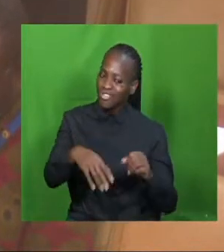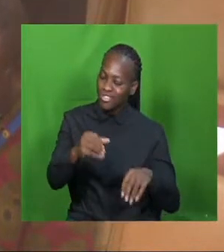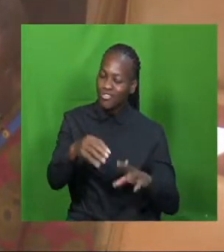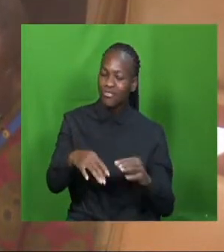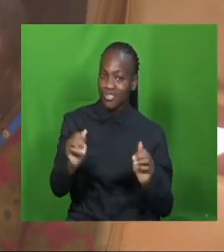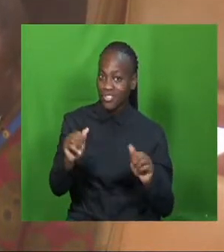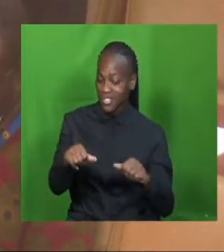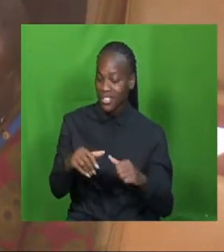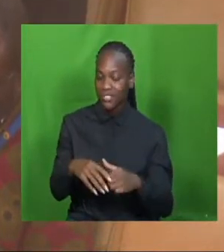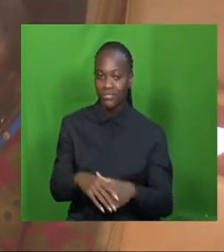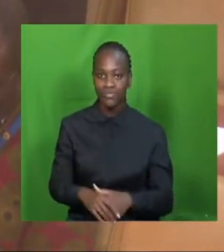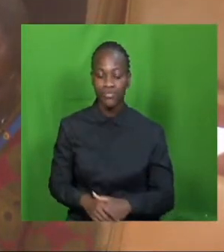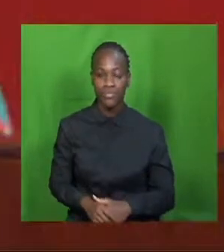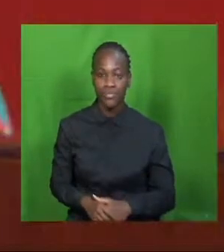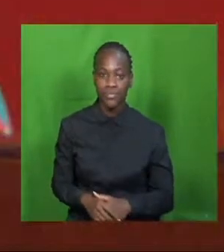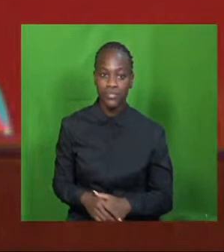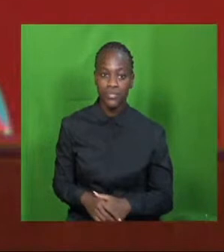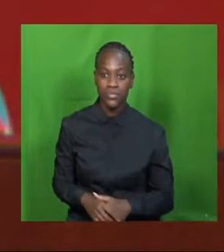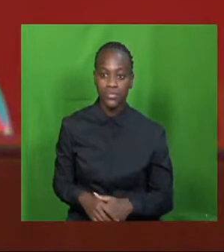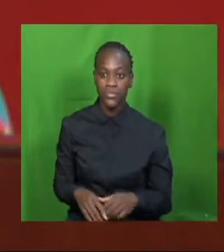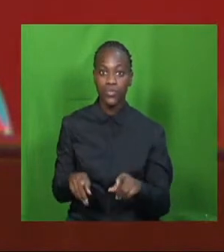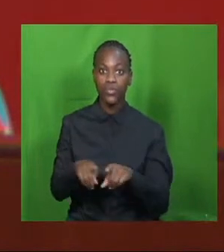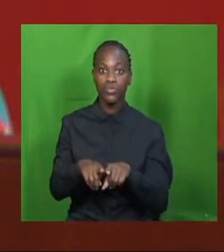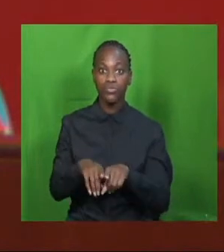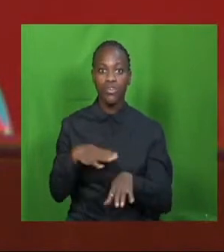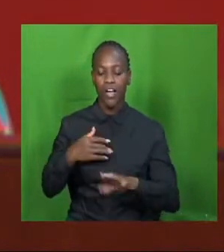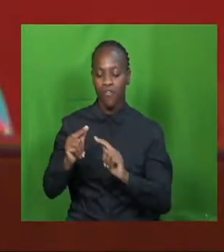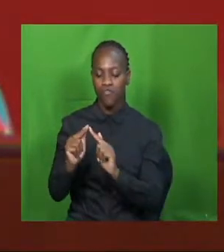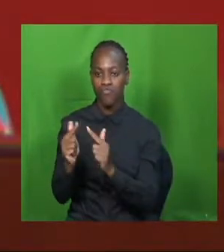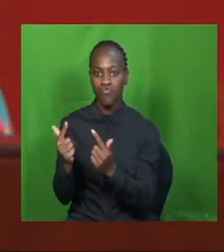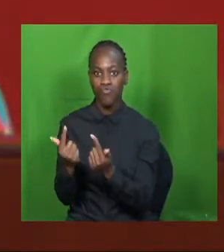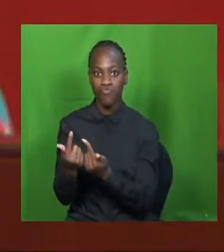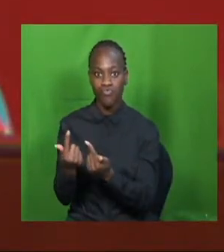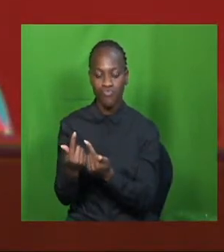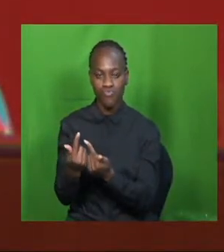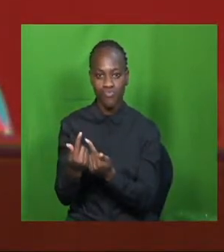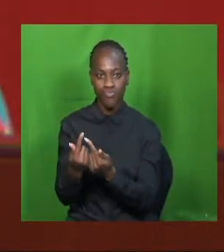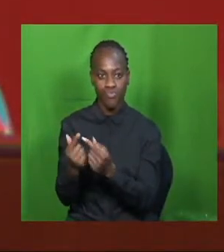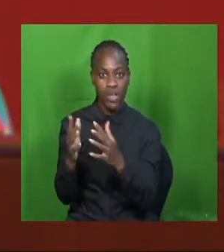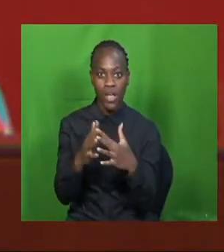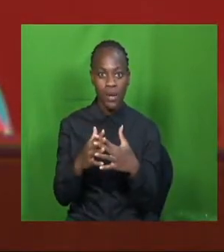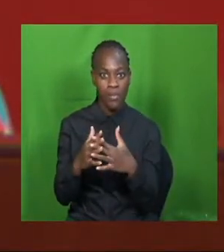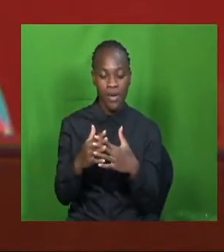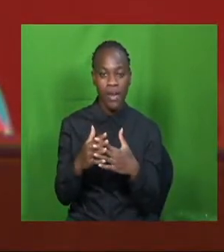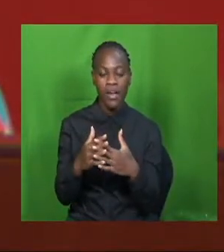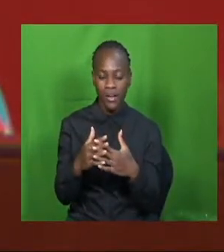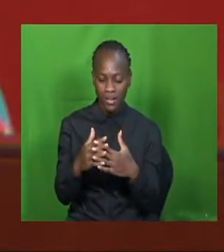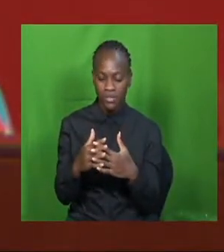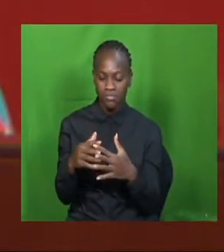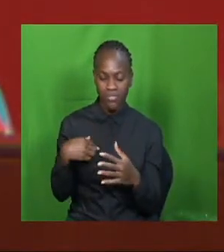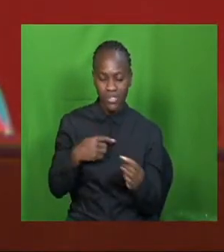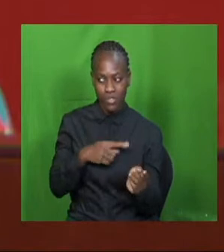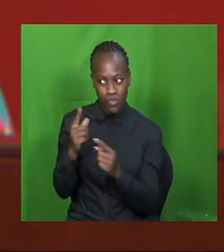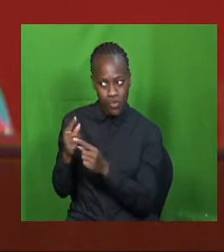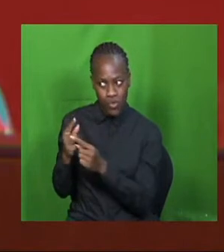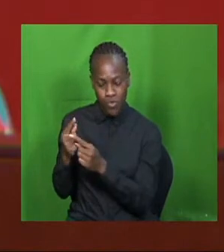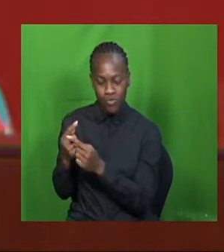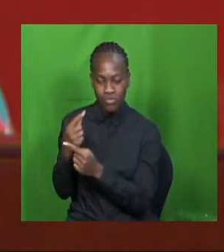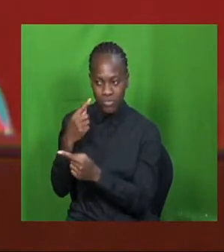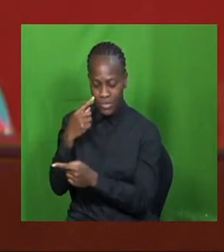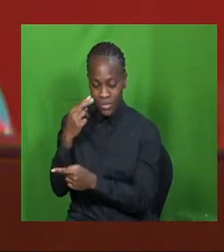I also have a delegation from the US to attend to, so at the appropriate time